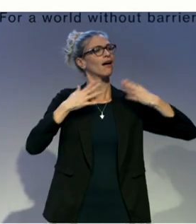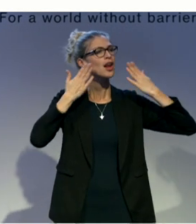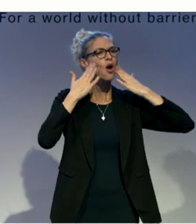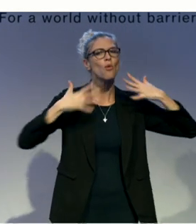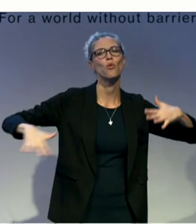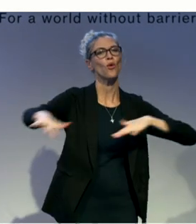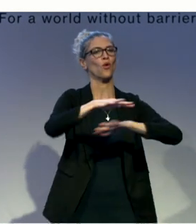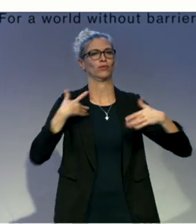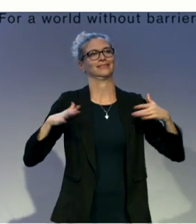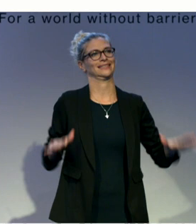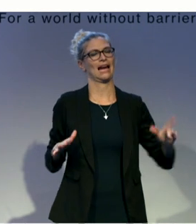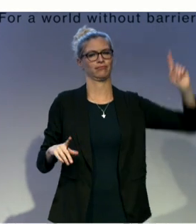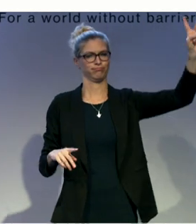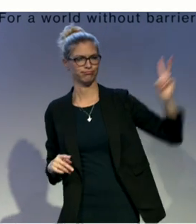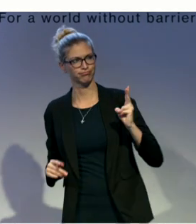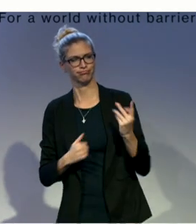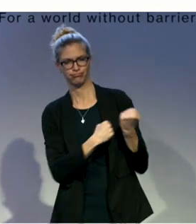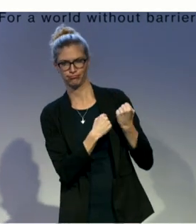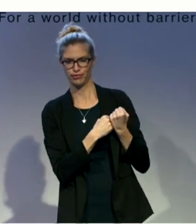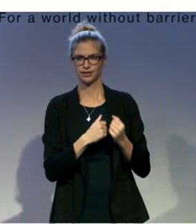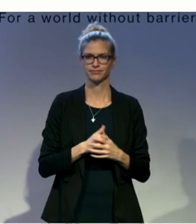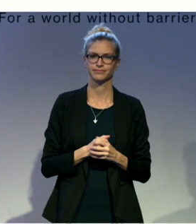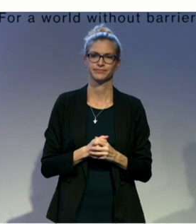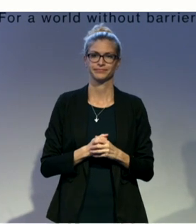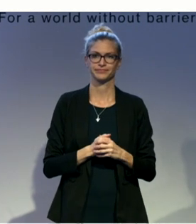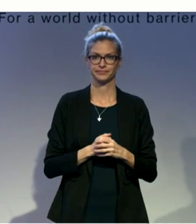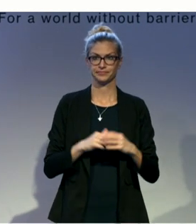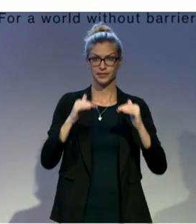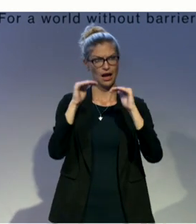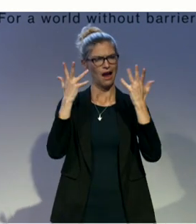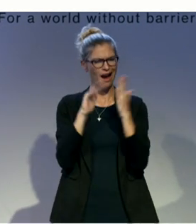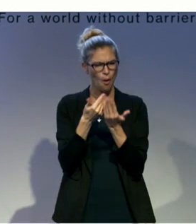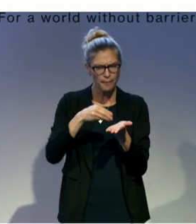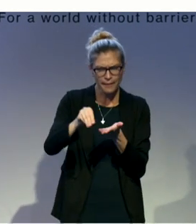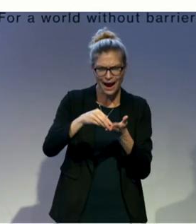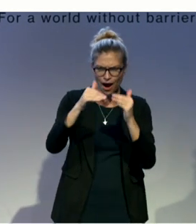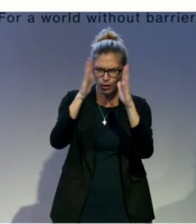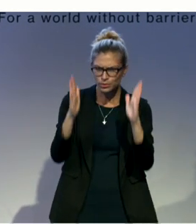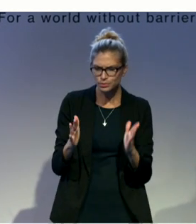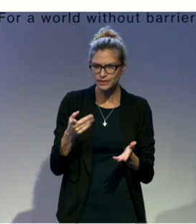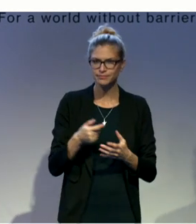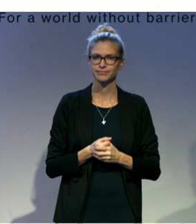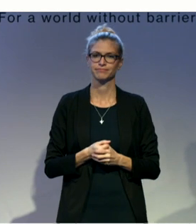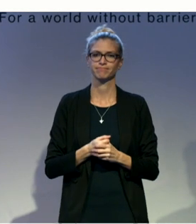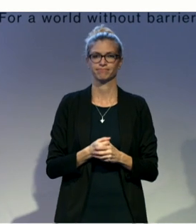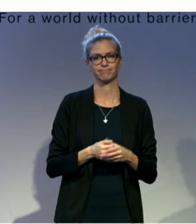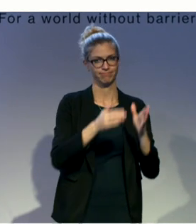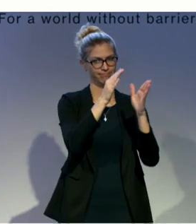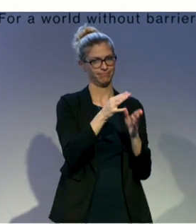The housing is financed and operating by the individuals, by the